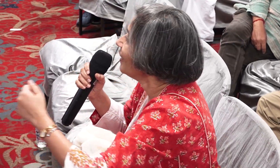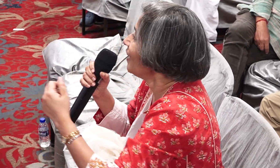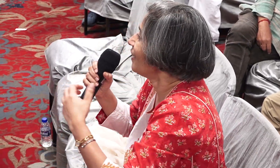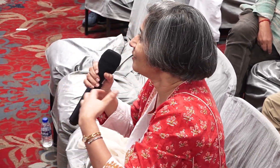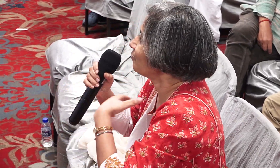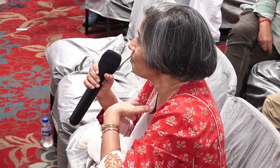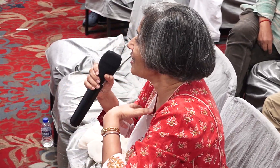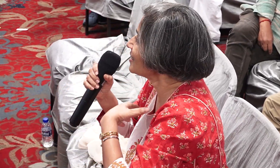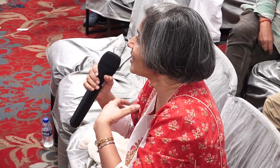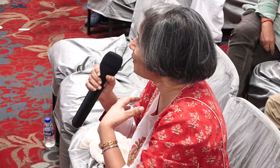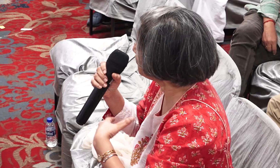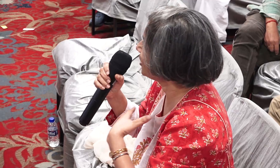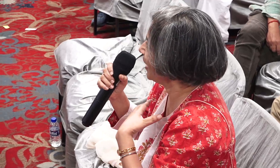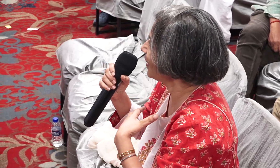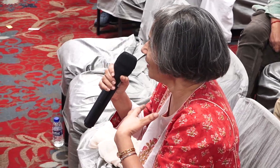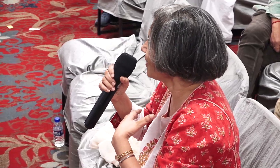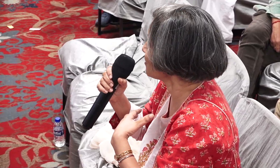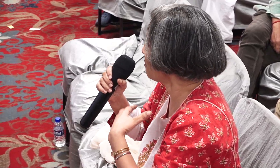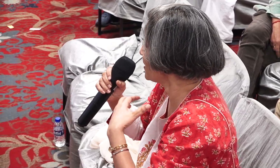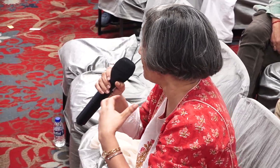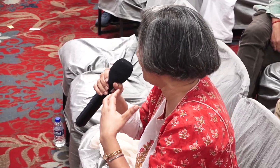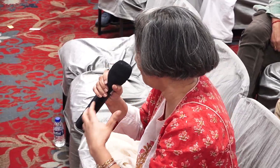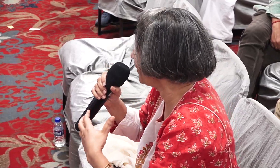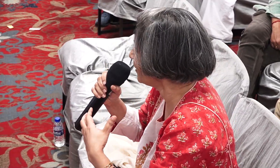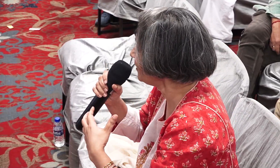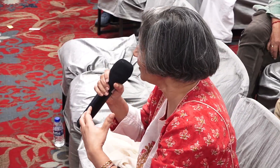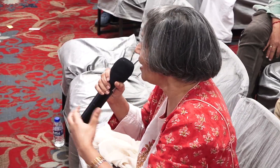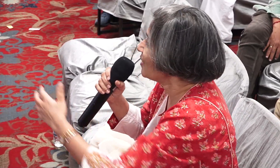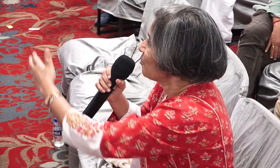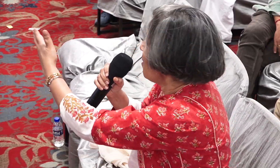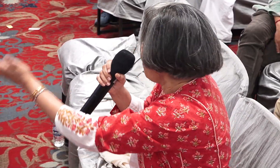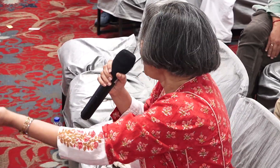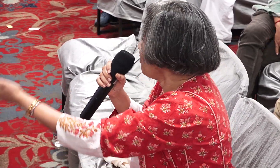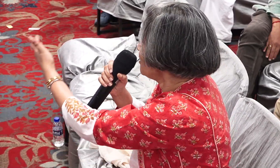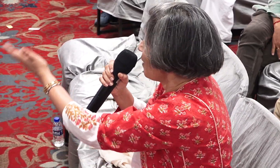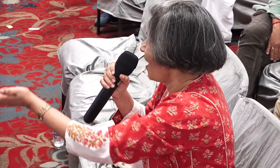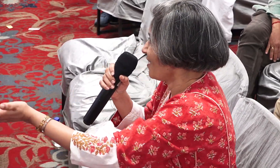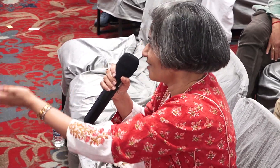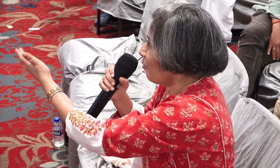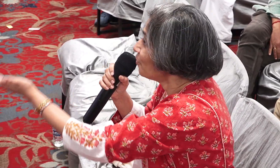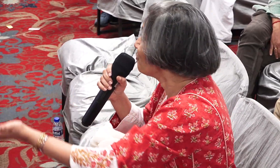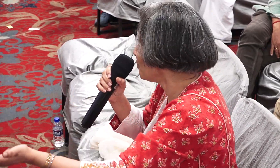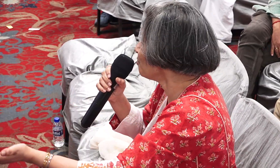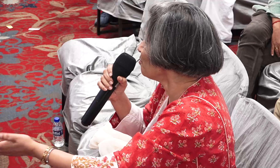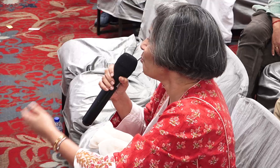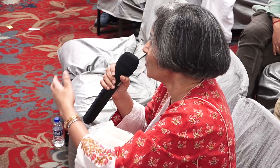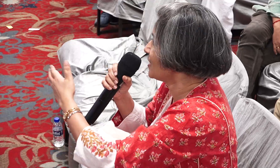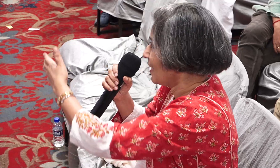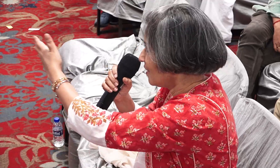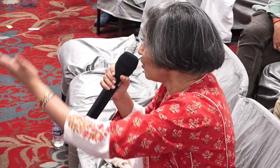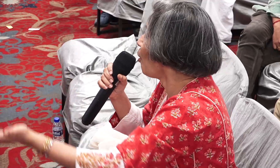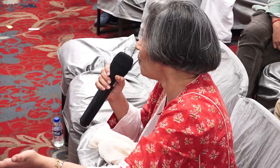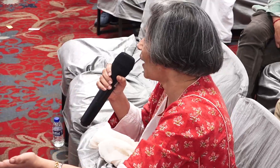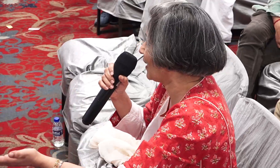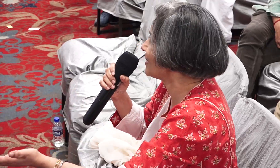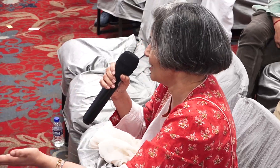family. For me, self-sharing has always been difficult. So what I wanted to ask all of you was,